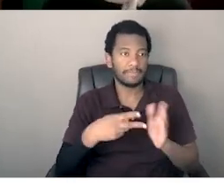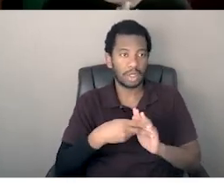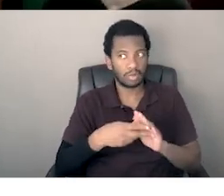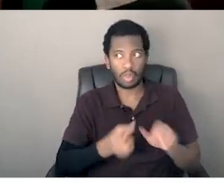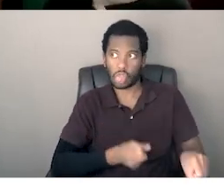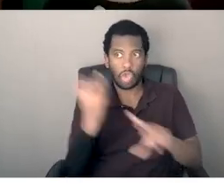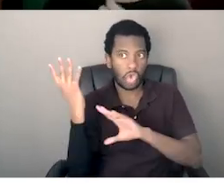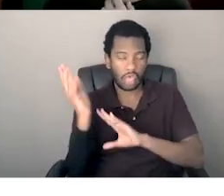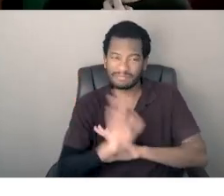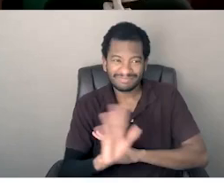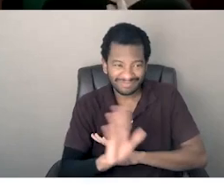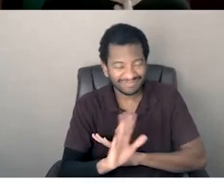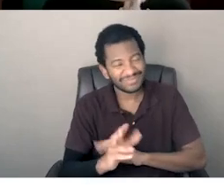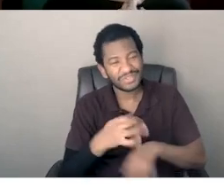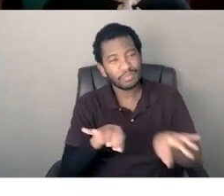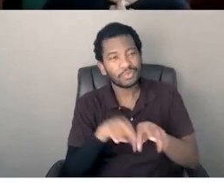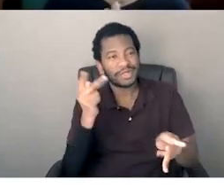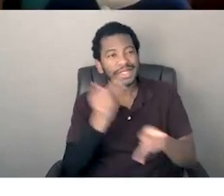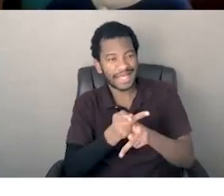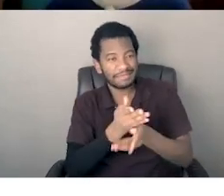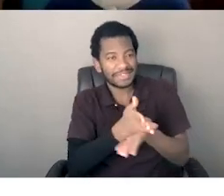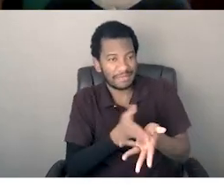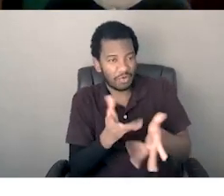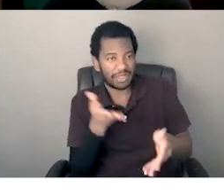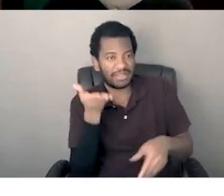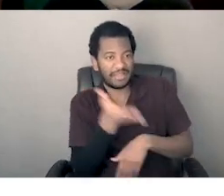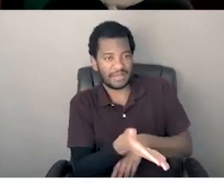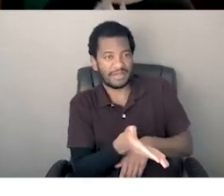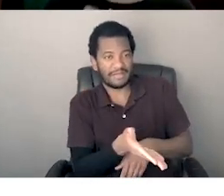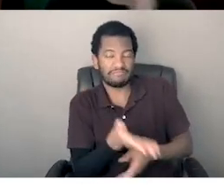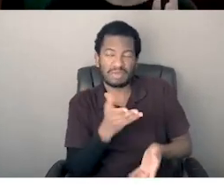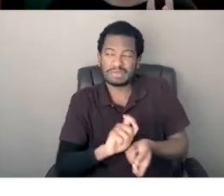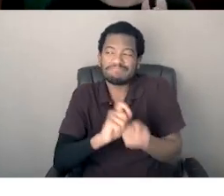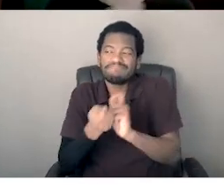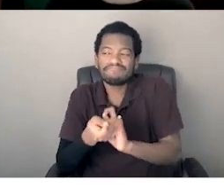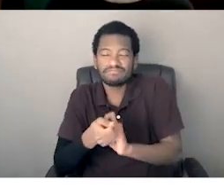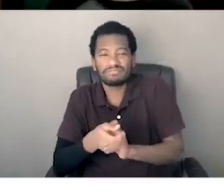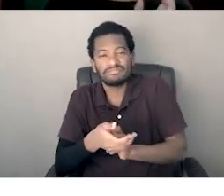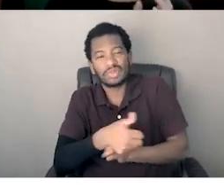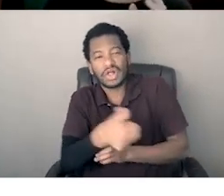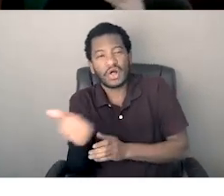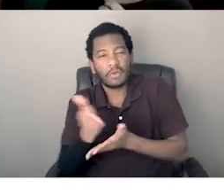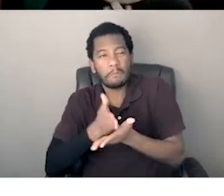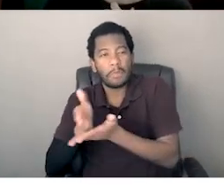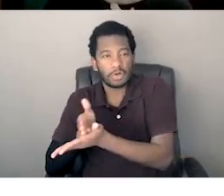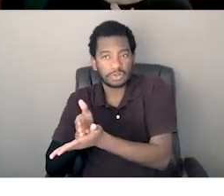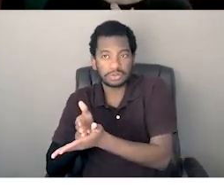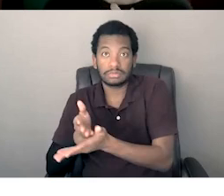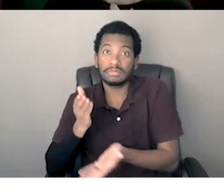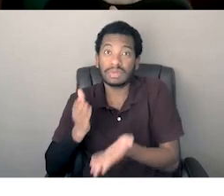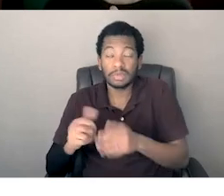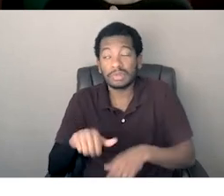door, definitely keeping some of what's there and also adjusting other pieces. And there may be other words too, but just a few